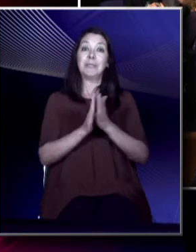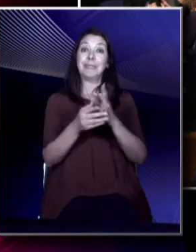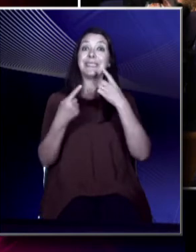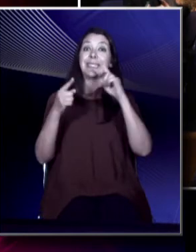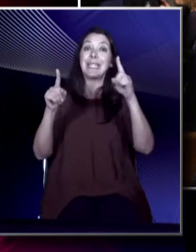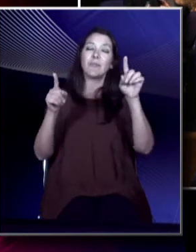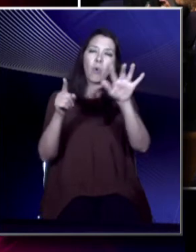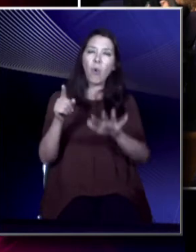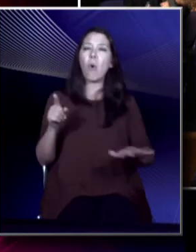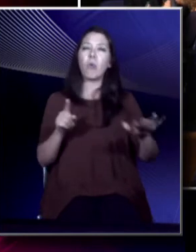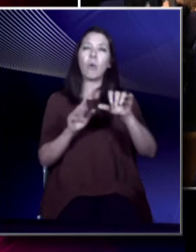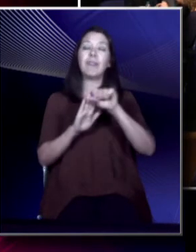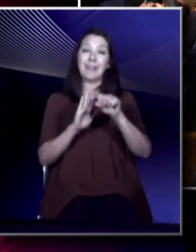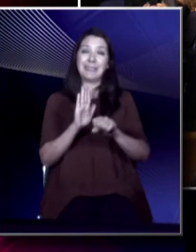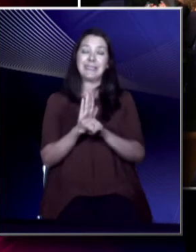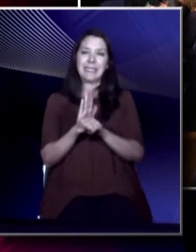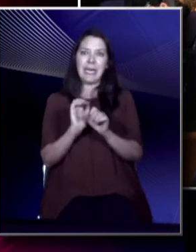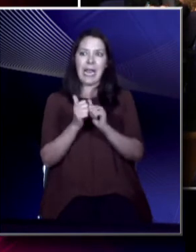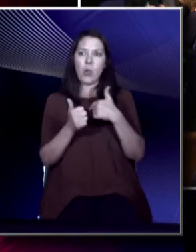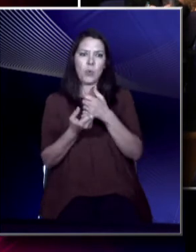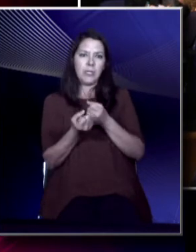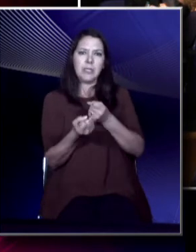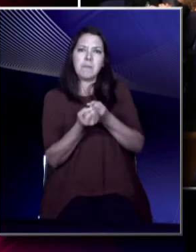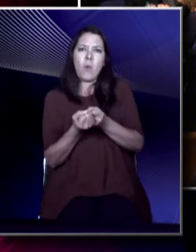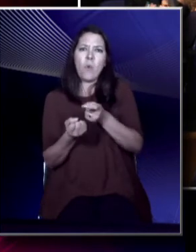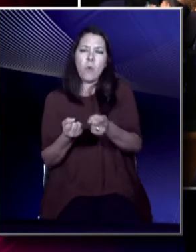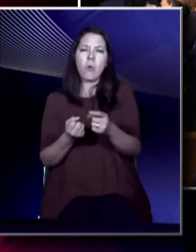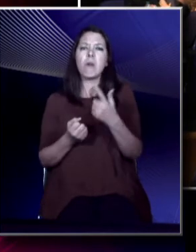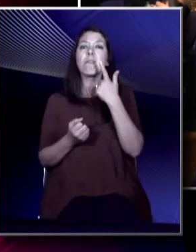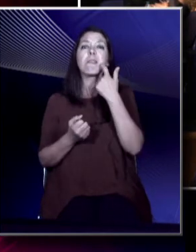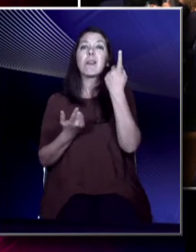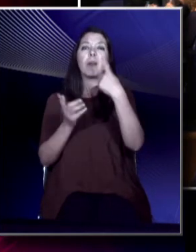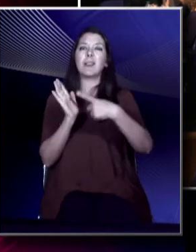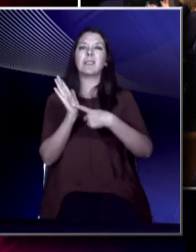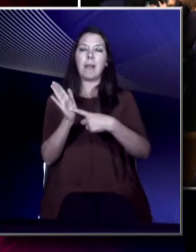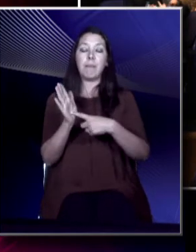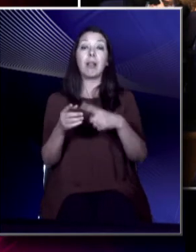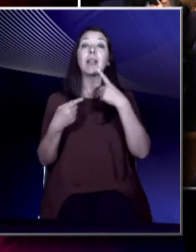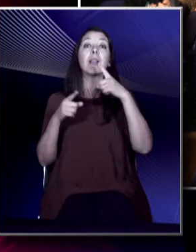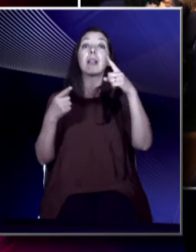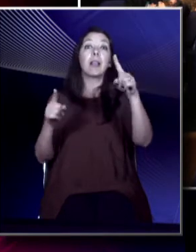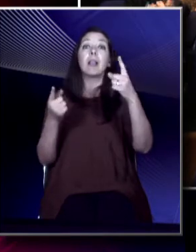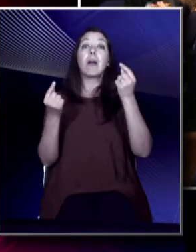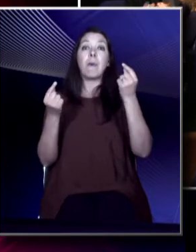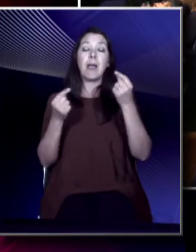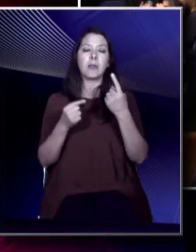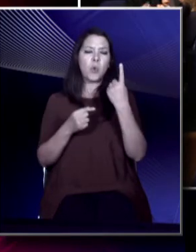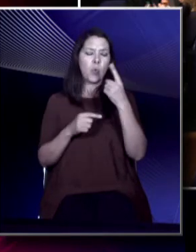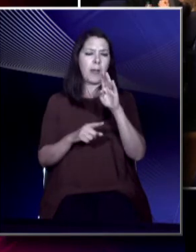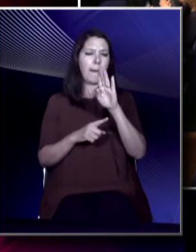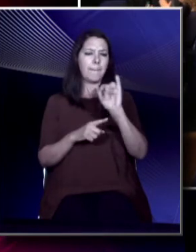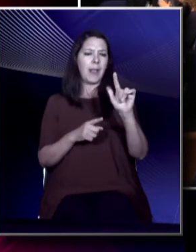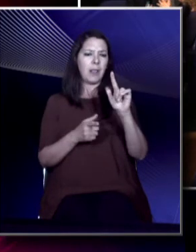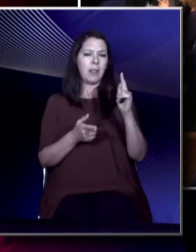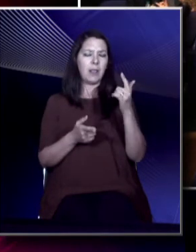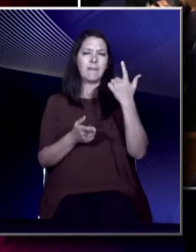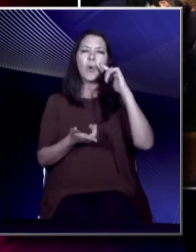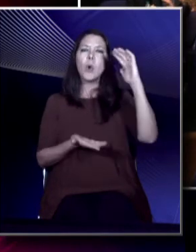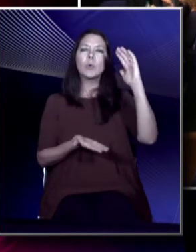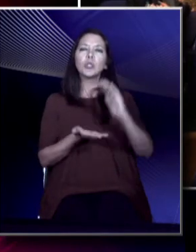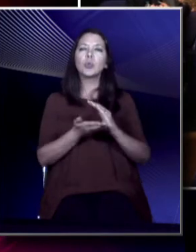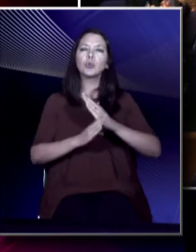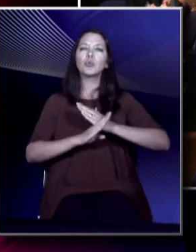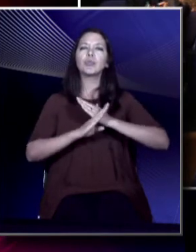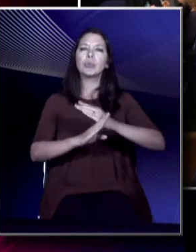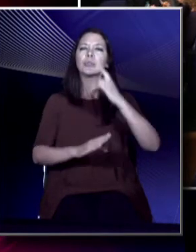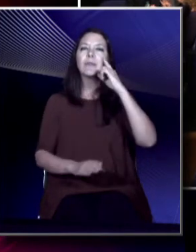doing everything we can to support that. So one example where we already had some success was we supported the bill that reduced the restrictions of the